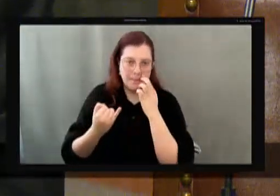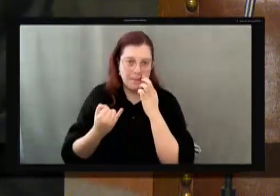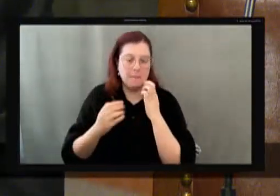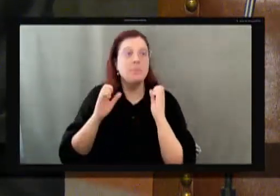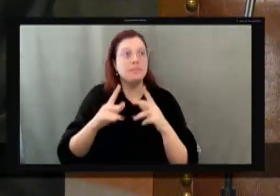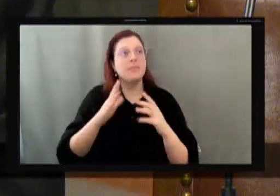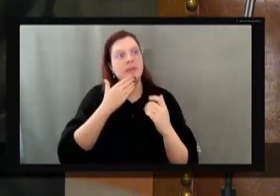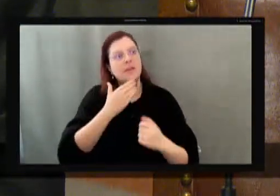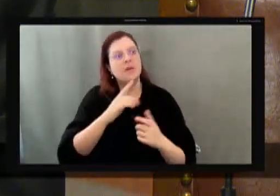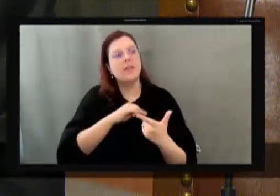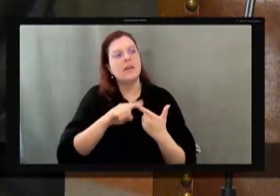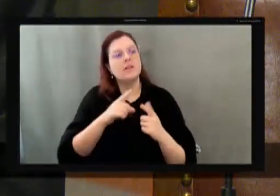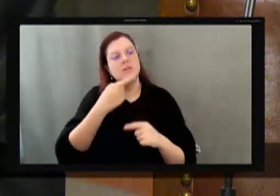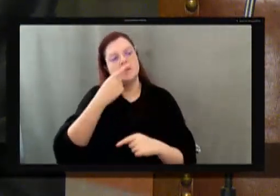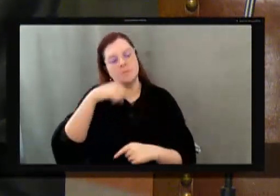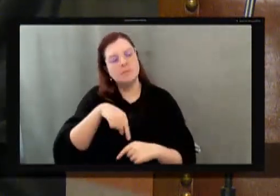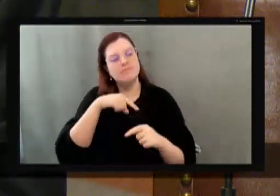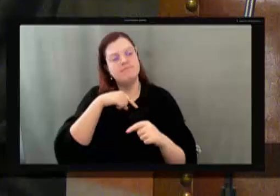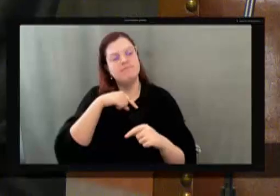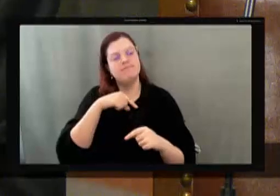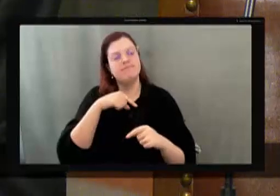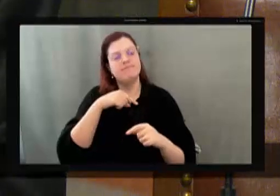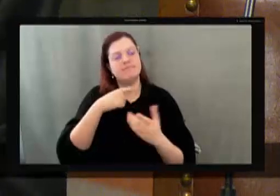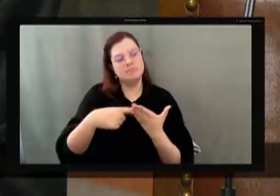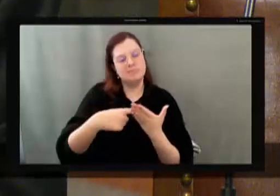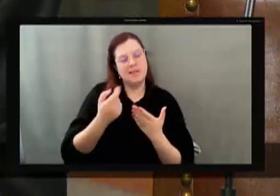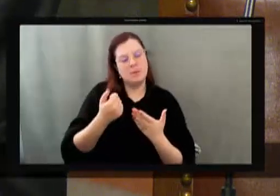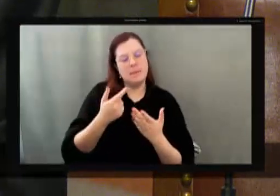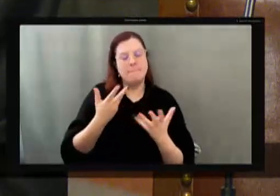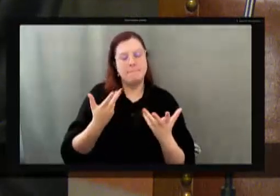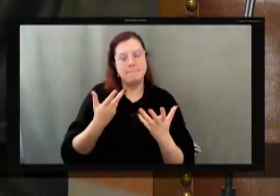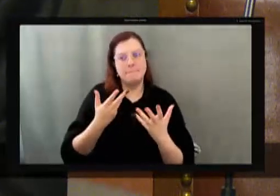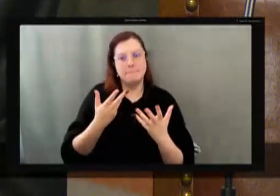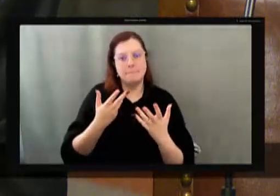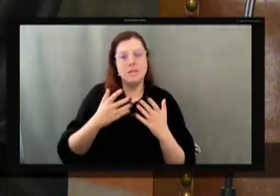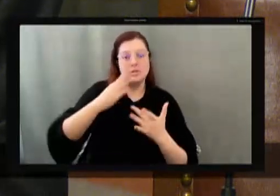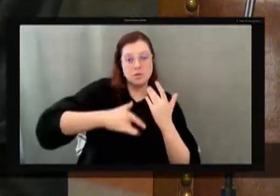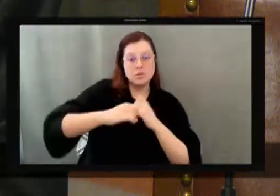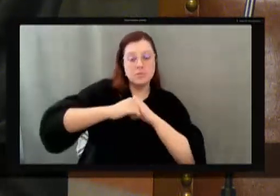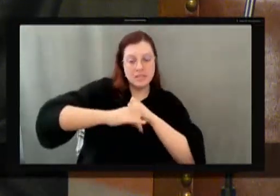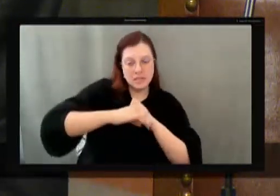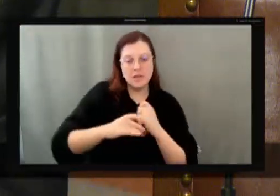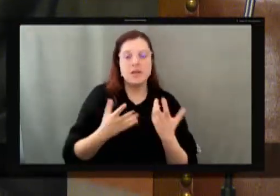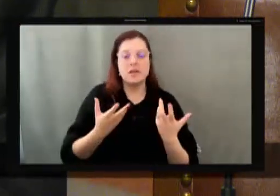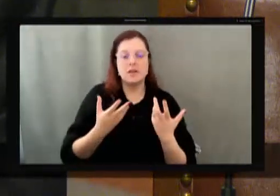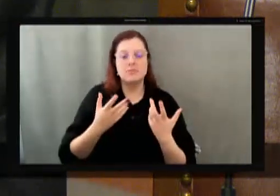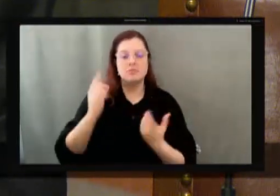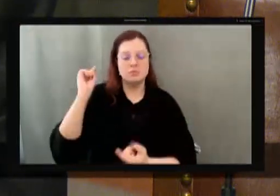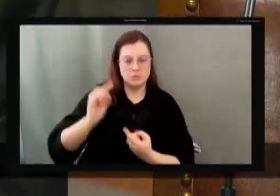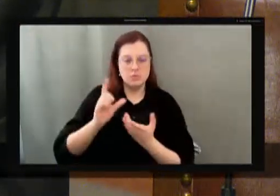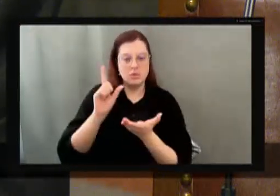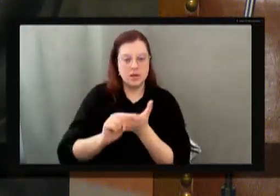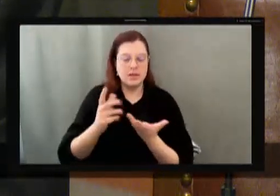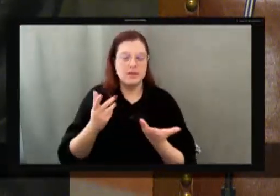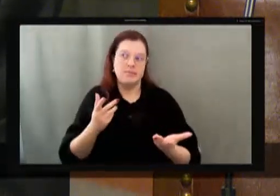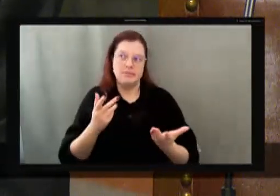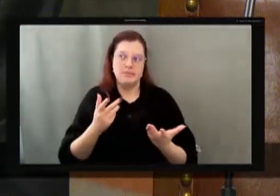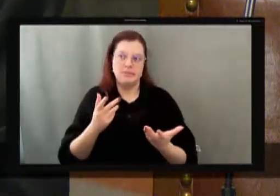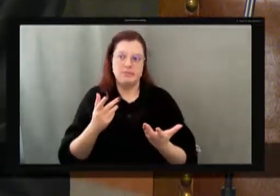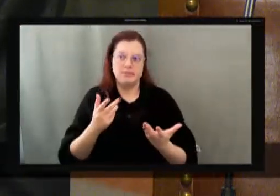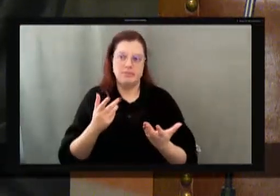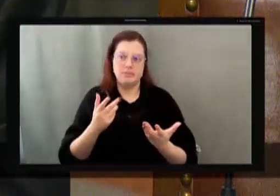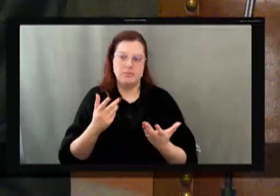about, you know, besides like using social media and moving from, you know, print advertisement to social